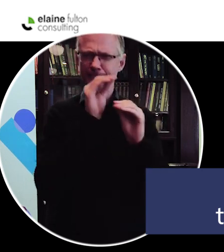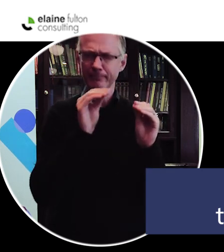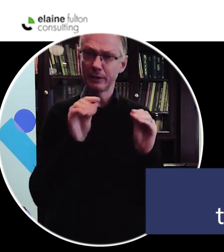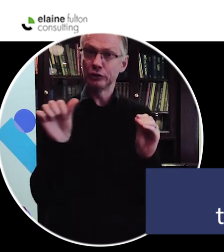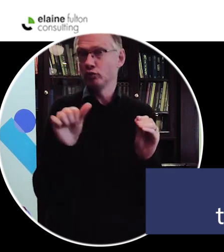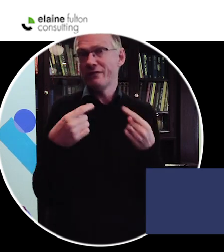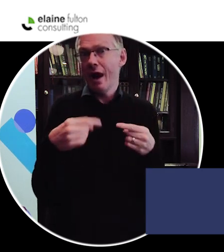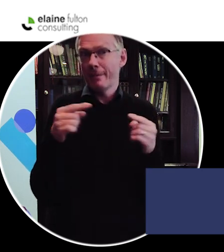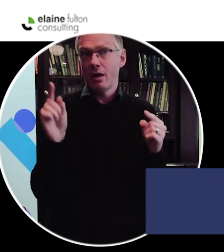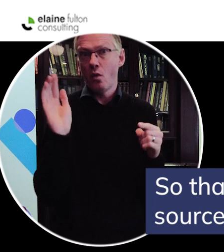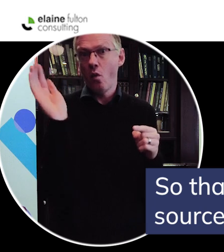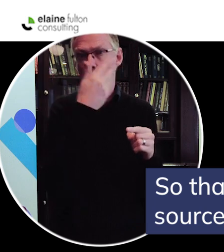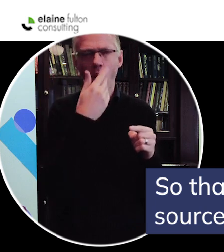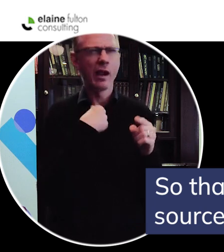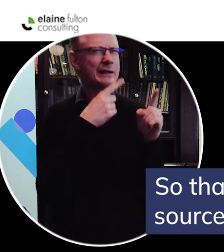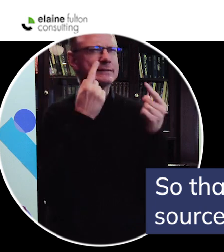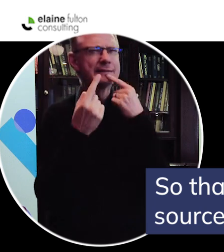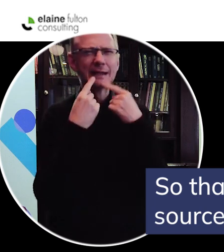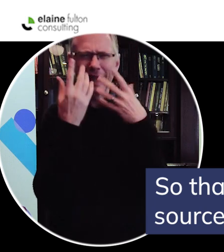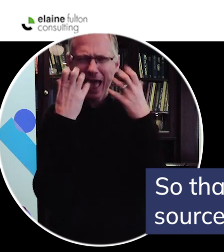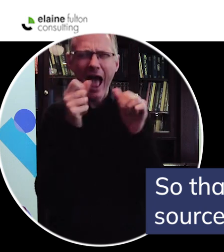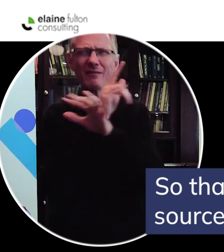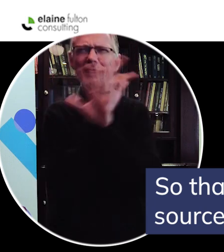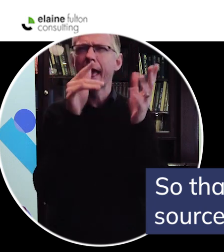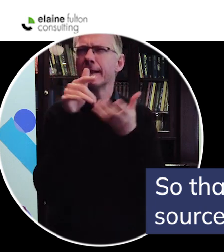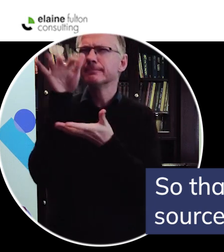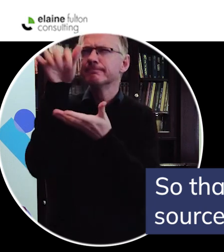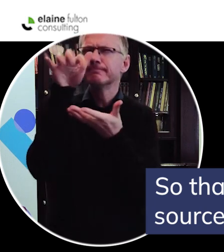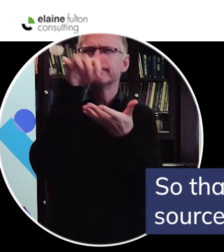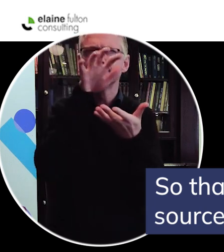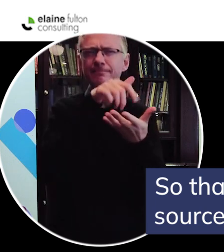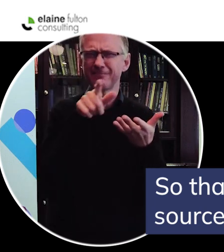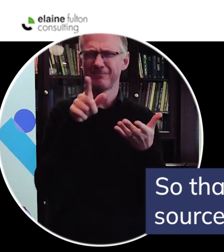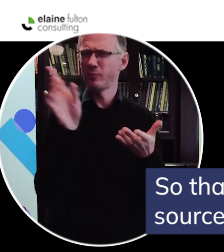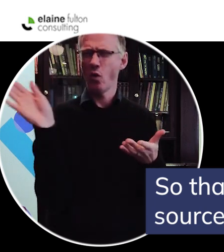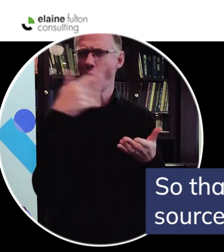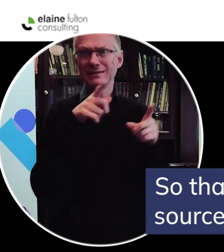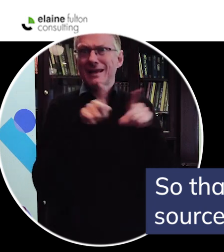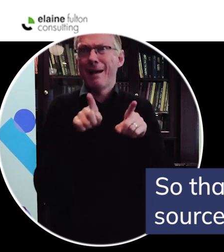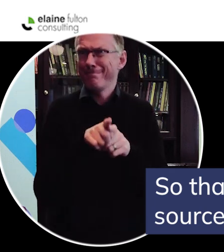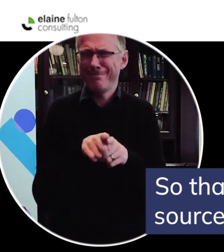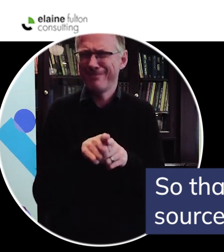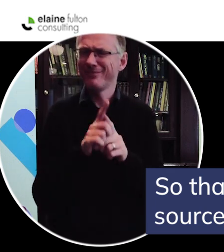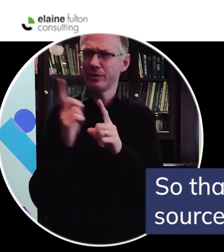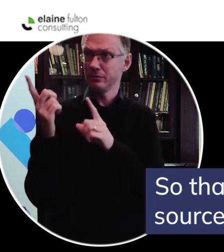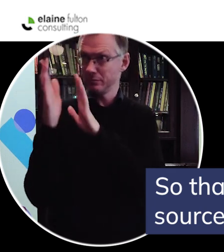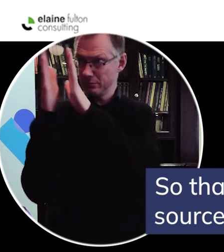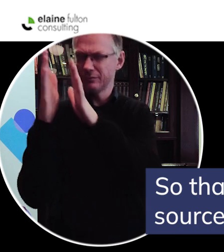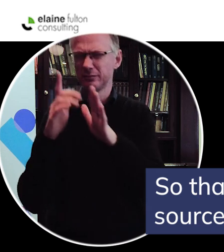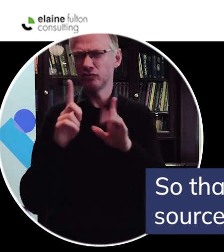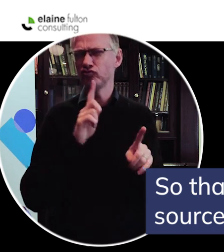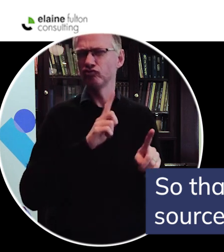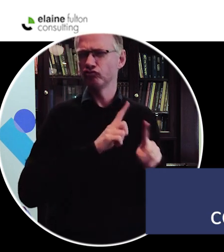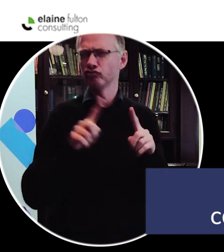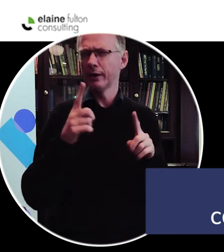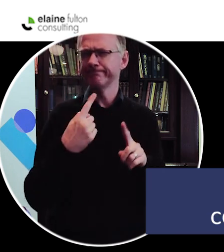to every area so that everyone doesn't have to find all of the same data sources. So we're trying to make it as efficient as